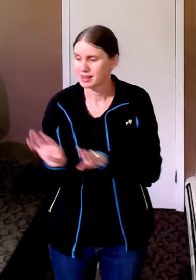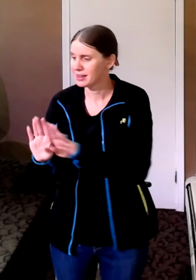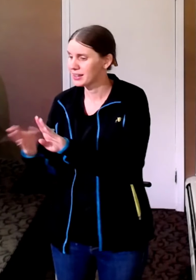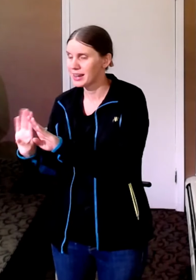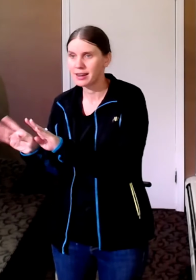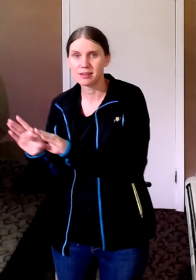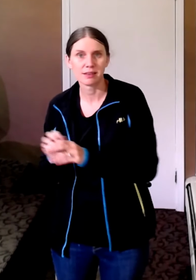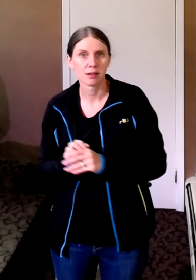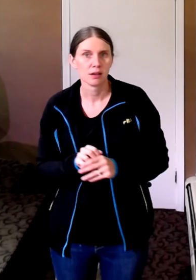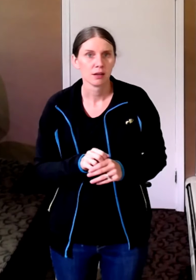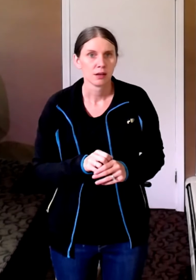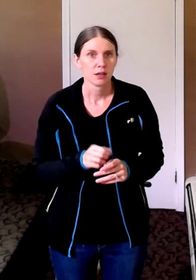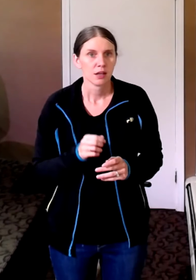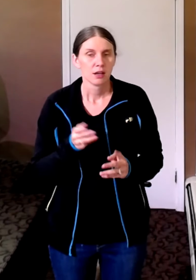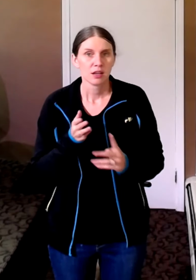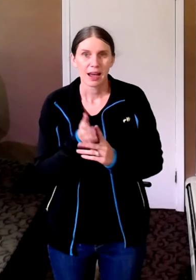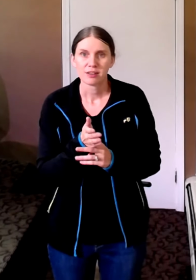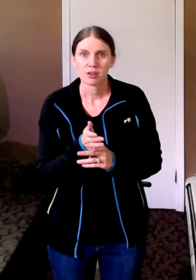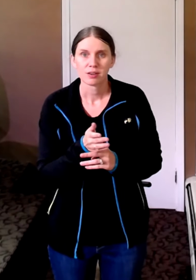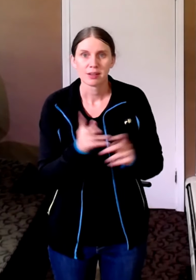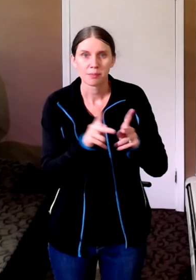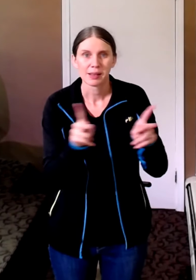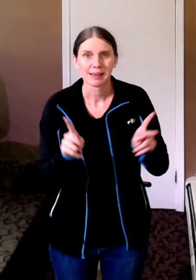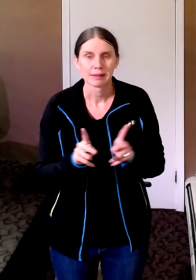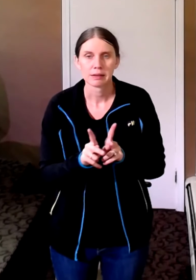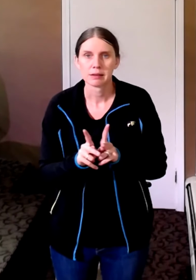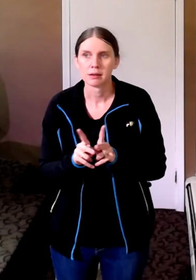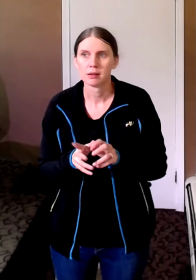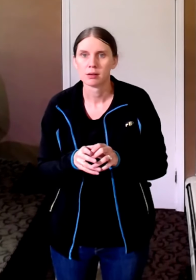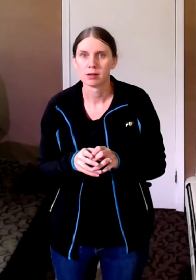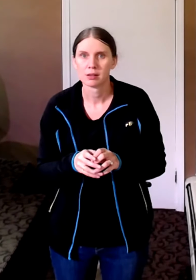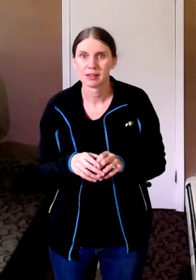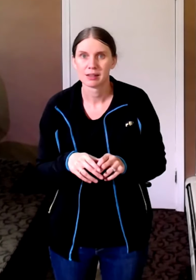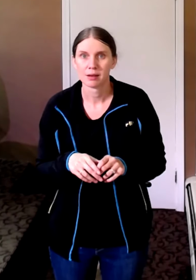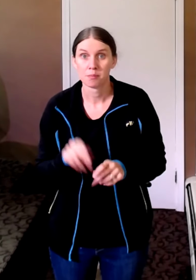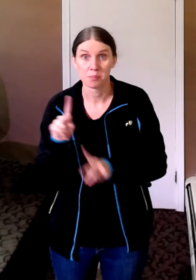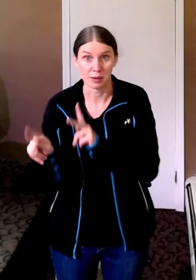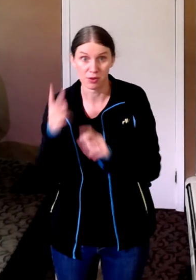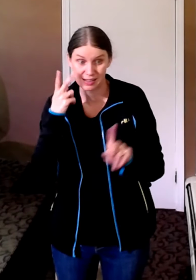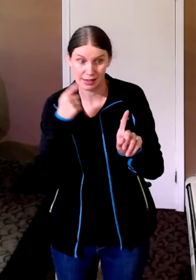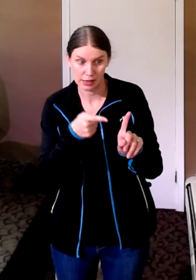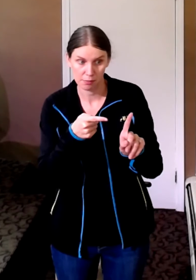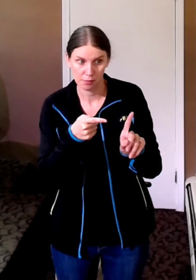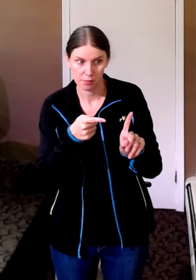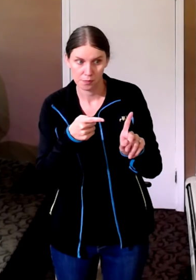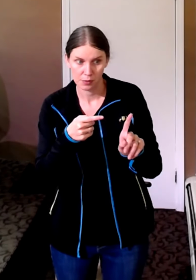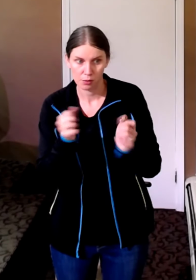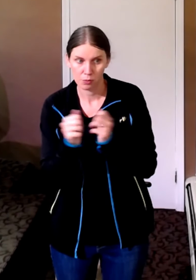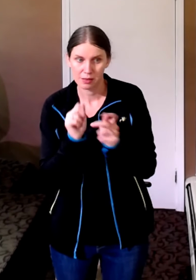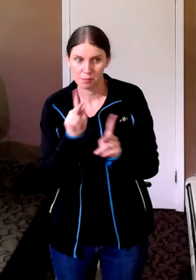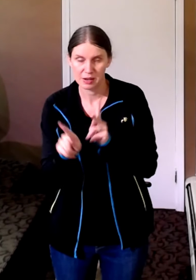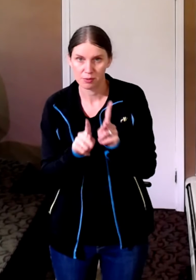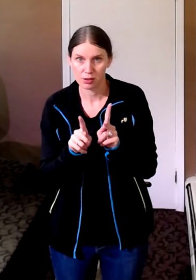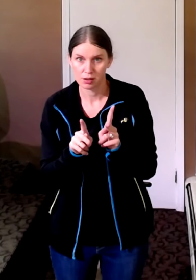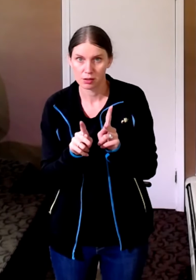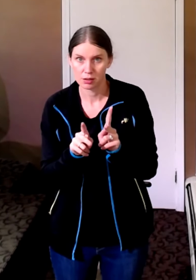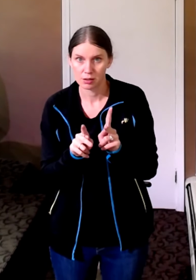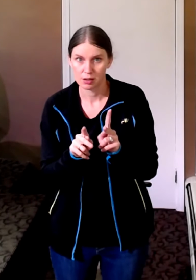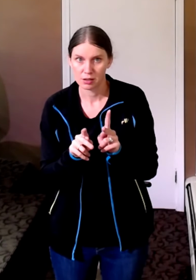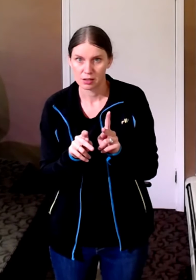people met. He even went to places where he would be seen and interact with people